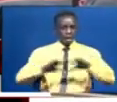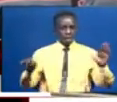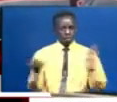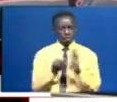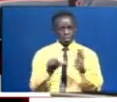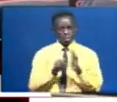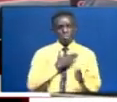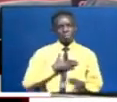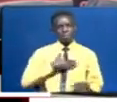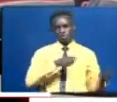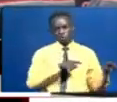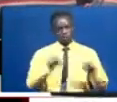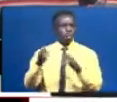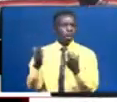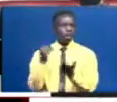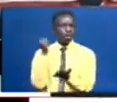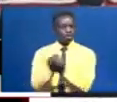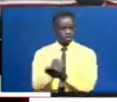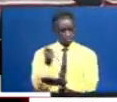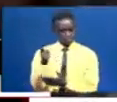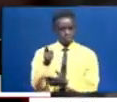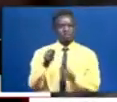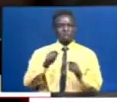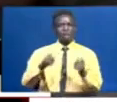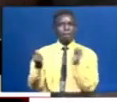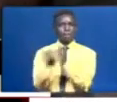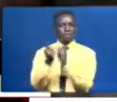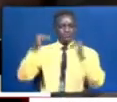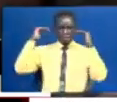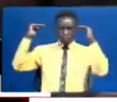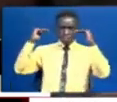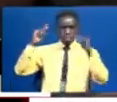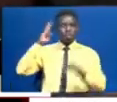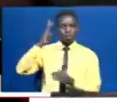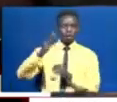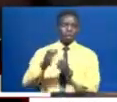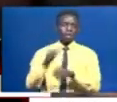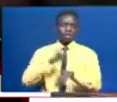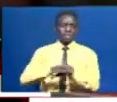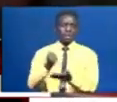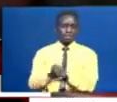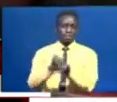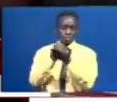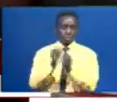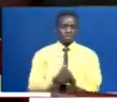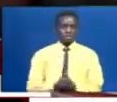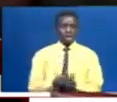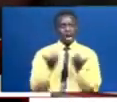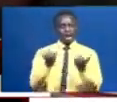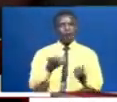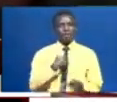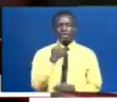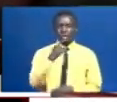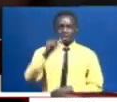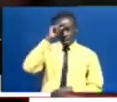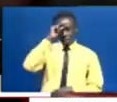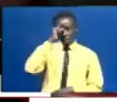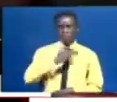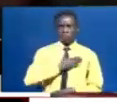maofisi, waende kwa wakubwa na nina uhakika watasaidika. Nasema kwa serikali wakuje waweke